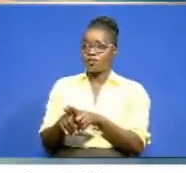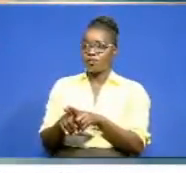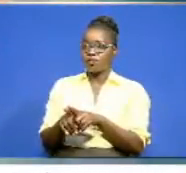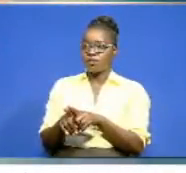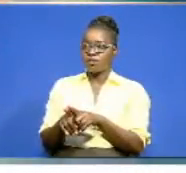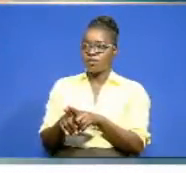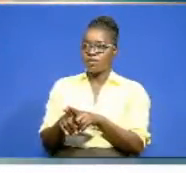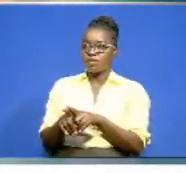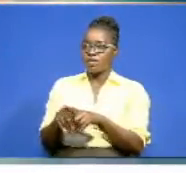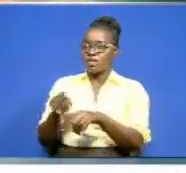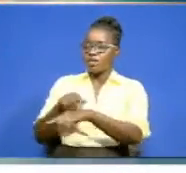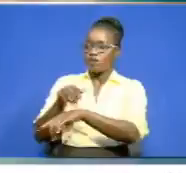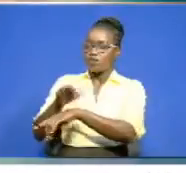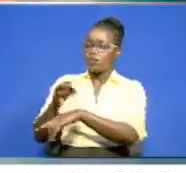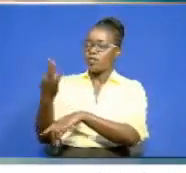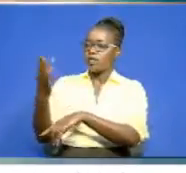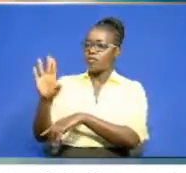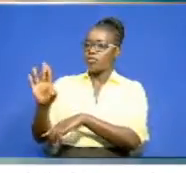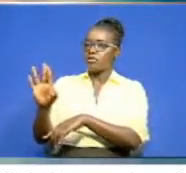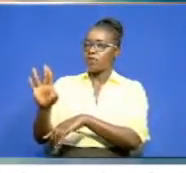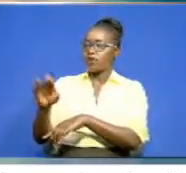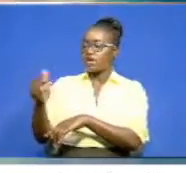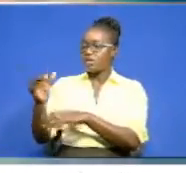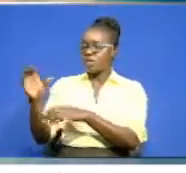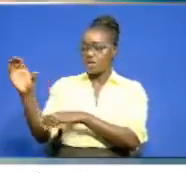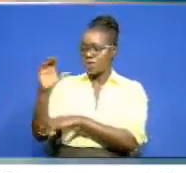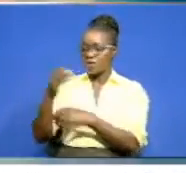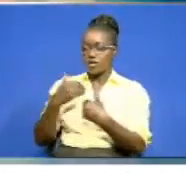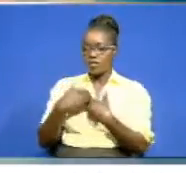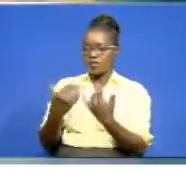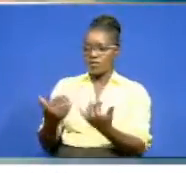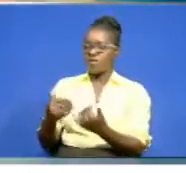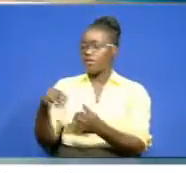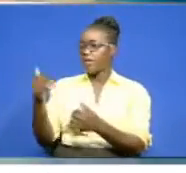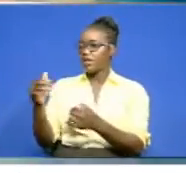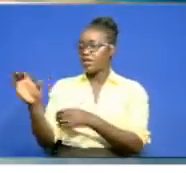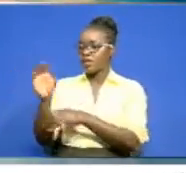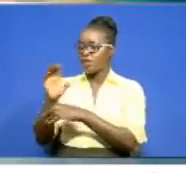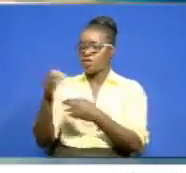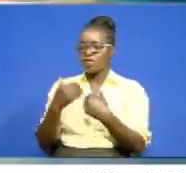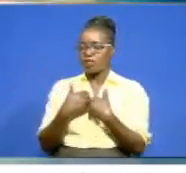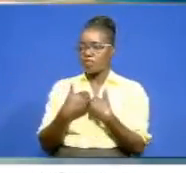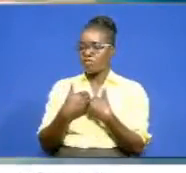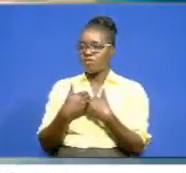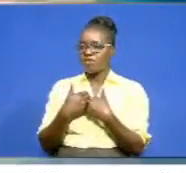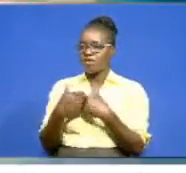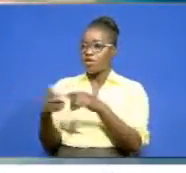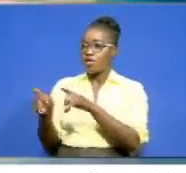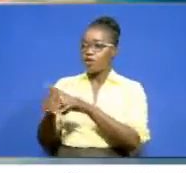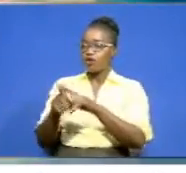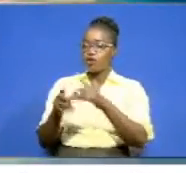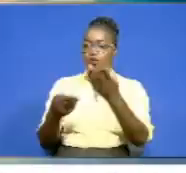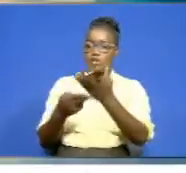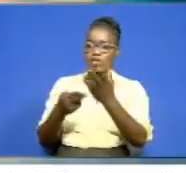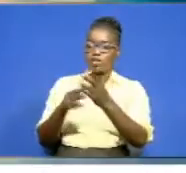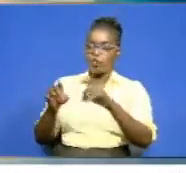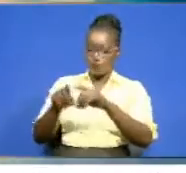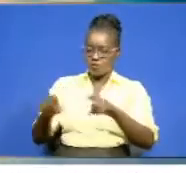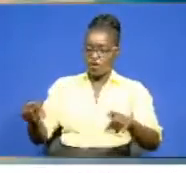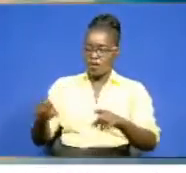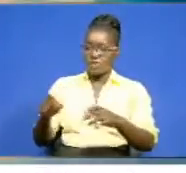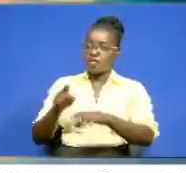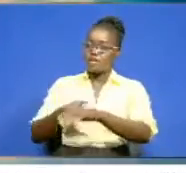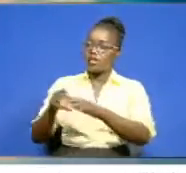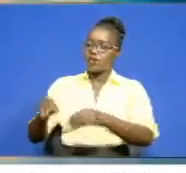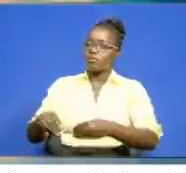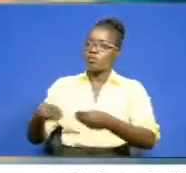we lost 34 points, we had another coach, now we have another coach. So we also need to give the technical bench some time,